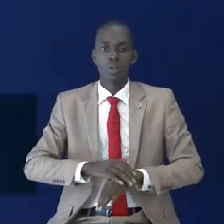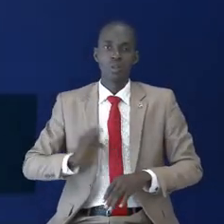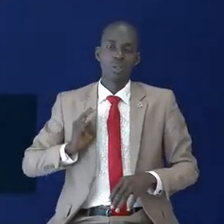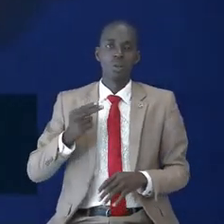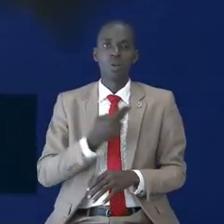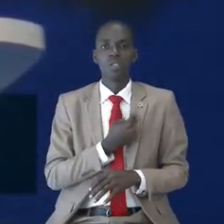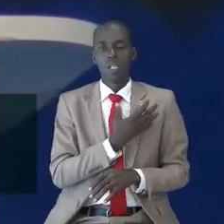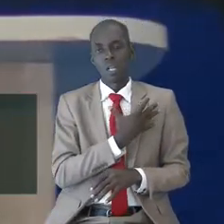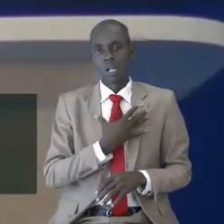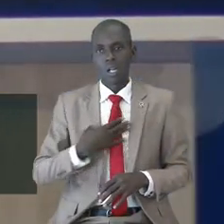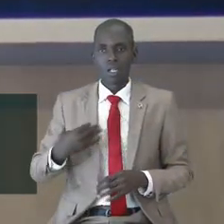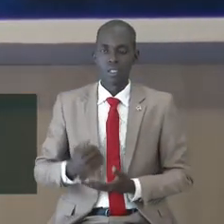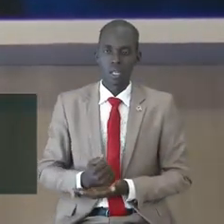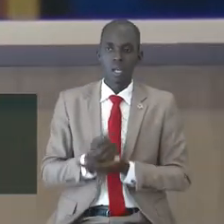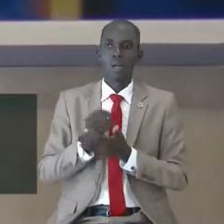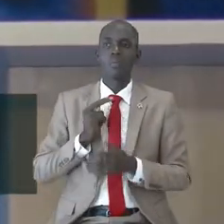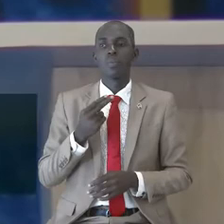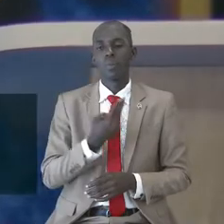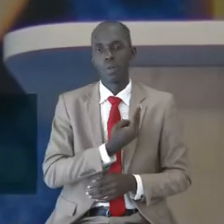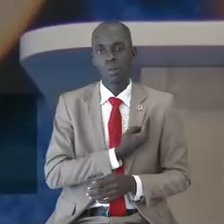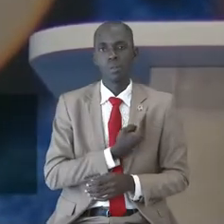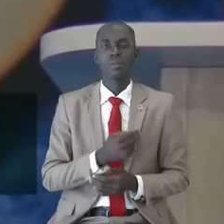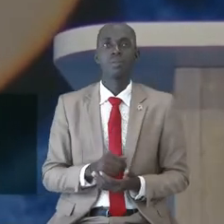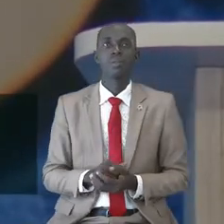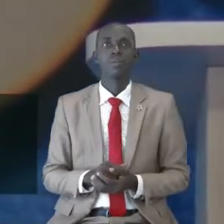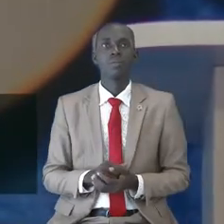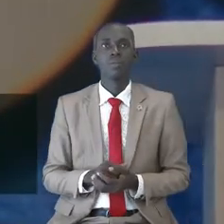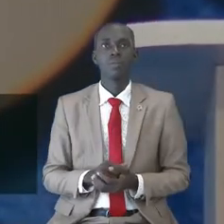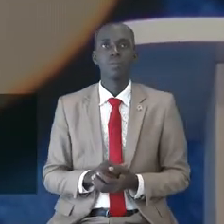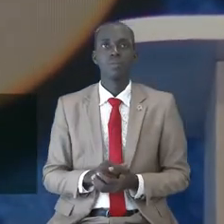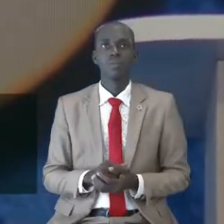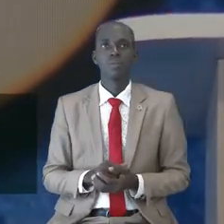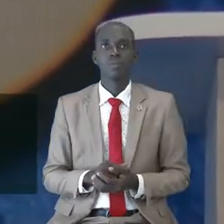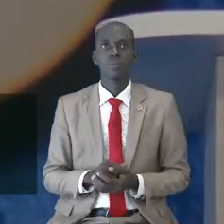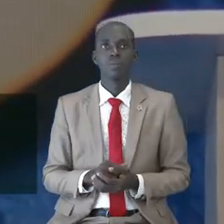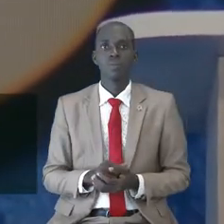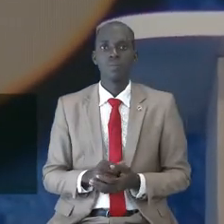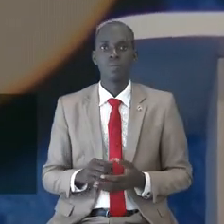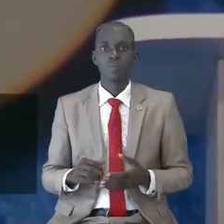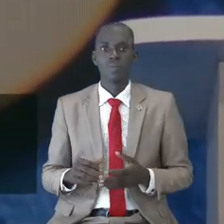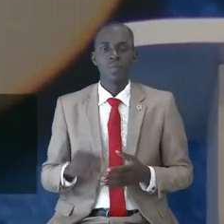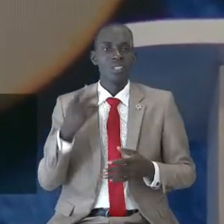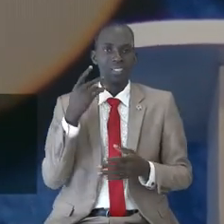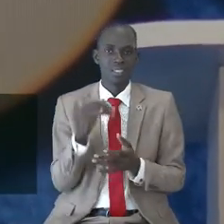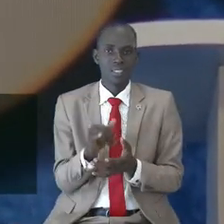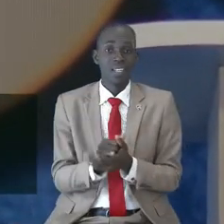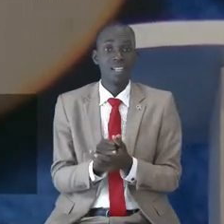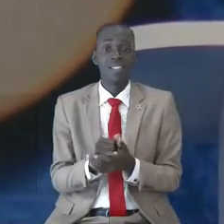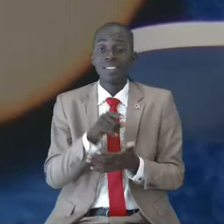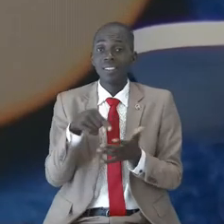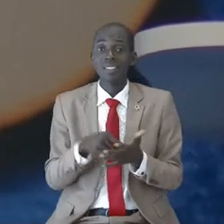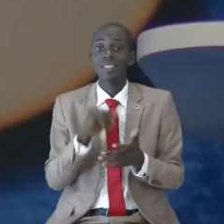on us and help us. This was a